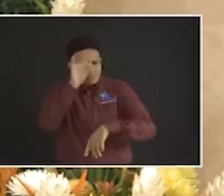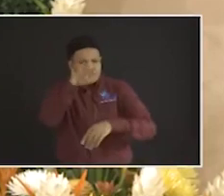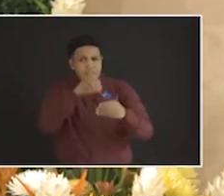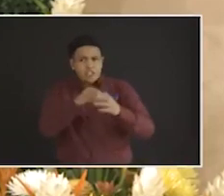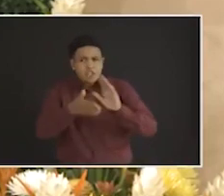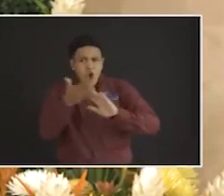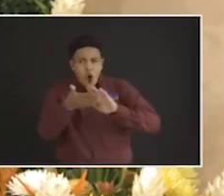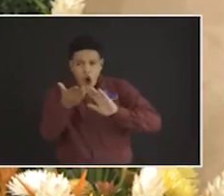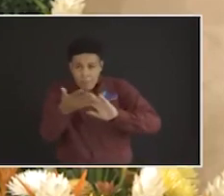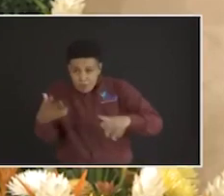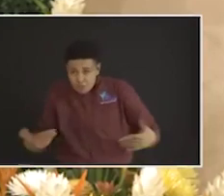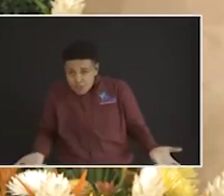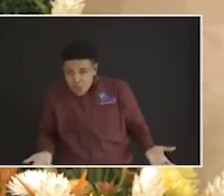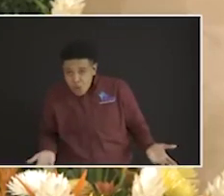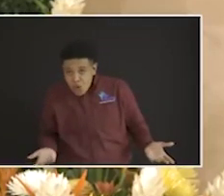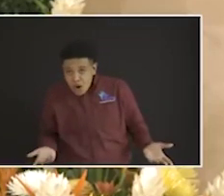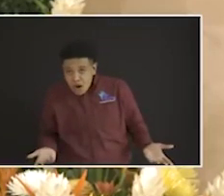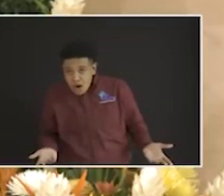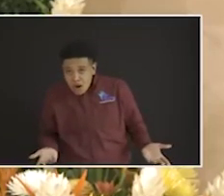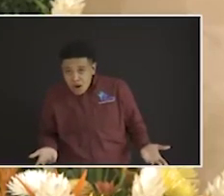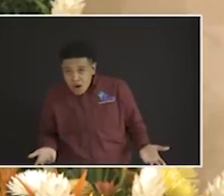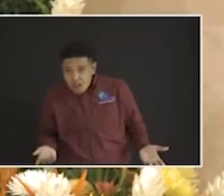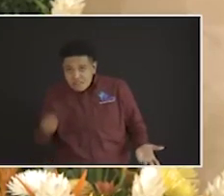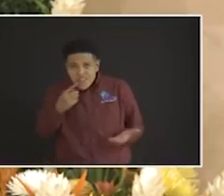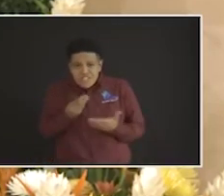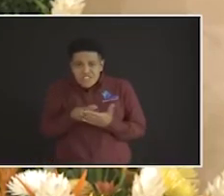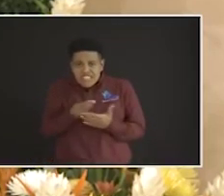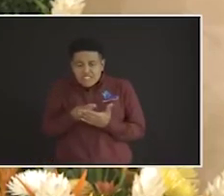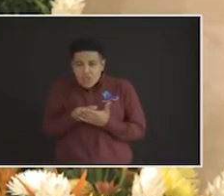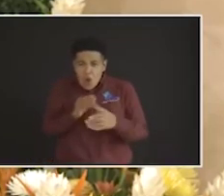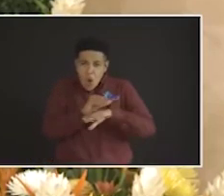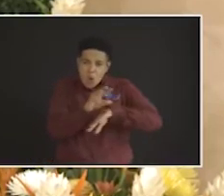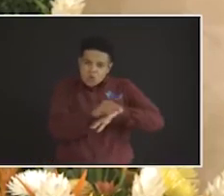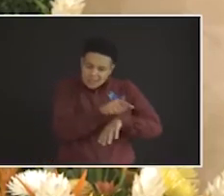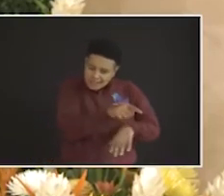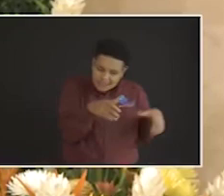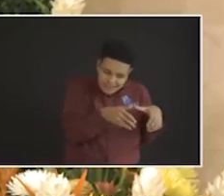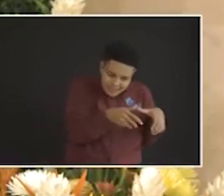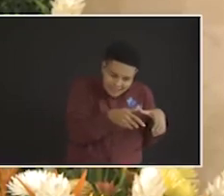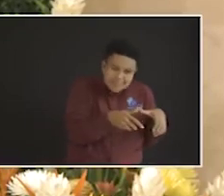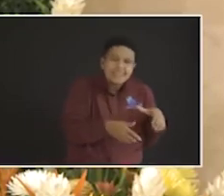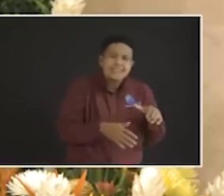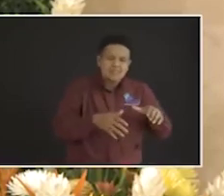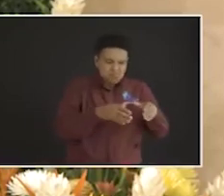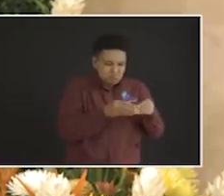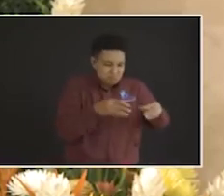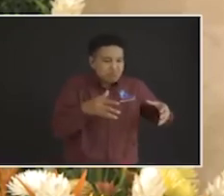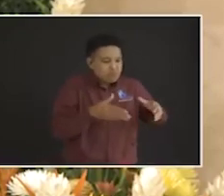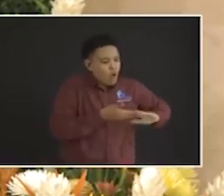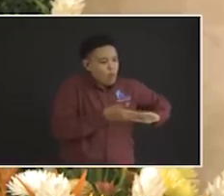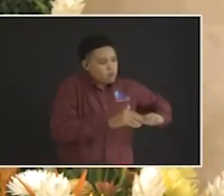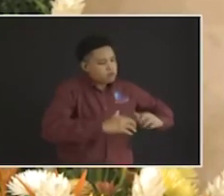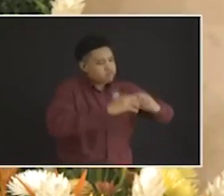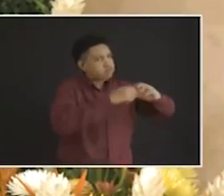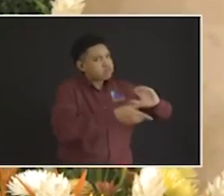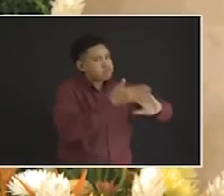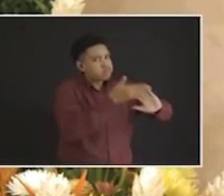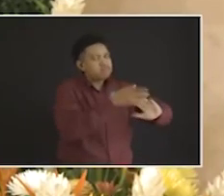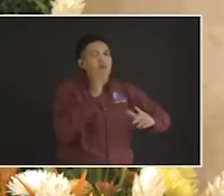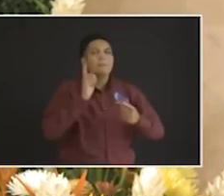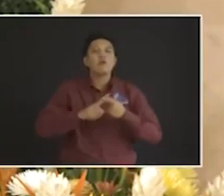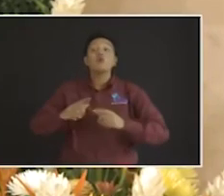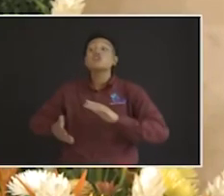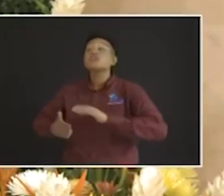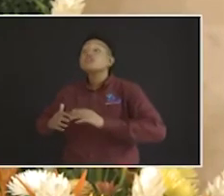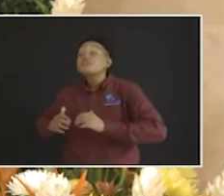operation the Fiscal Council, and we will also operationalize the